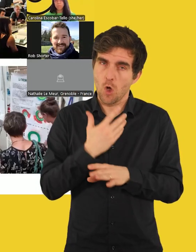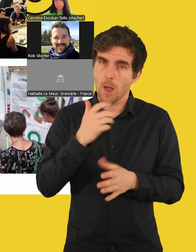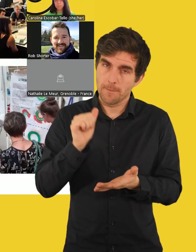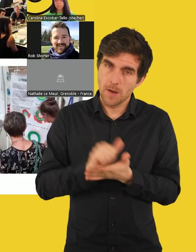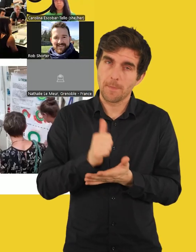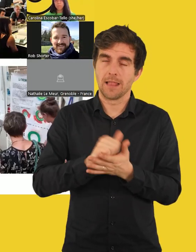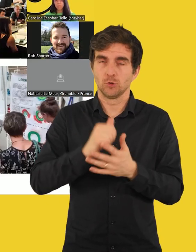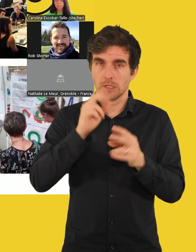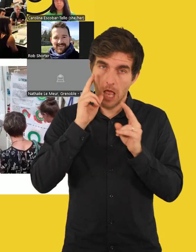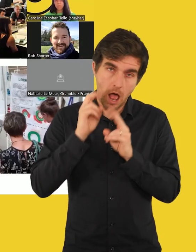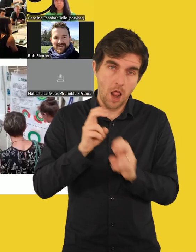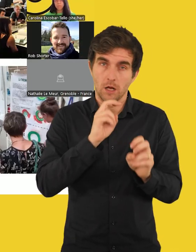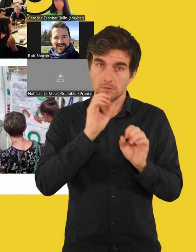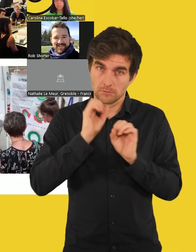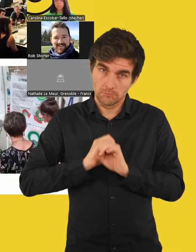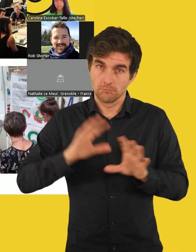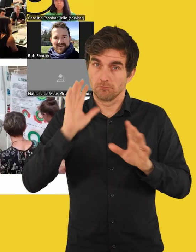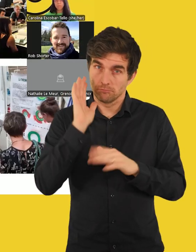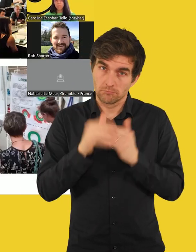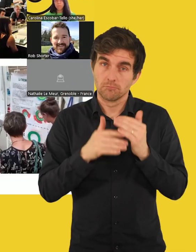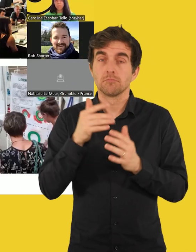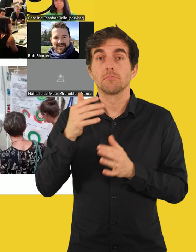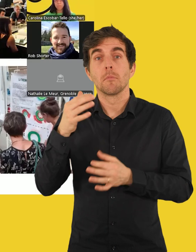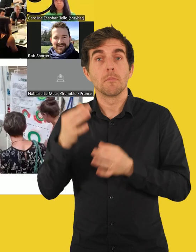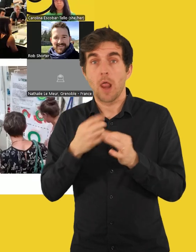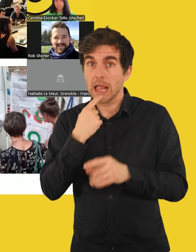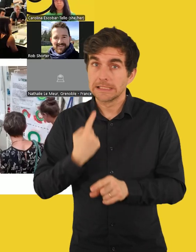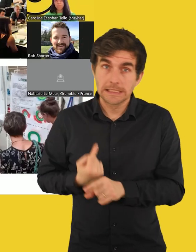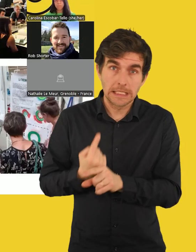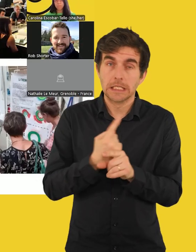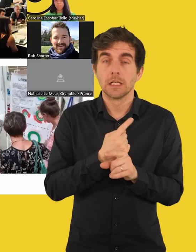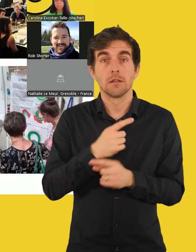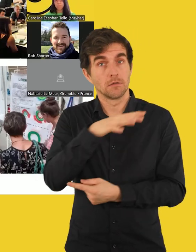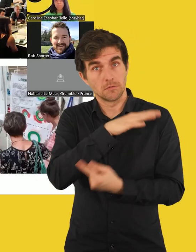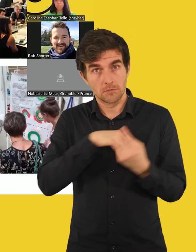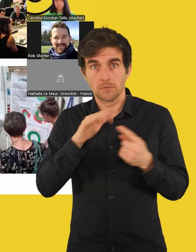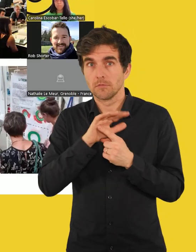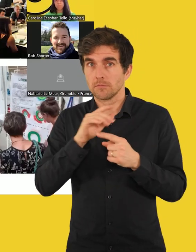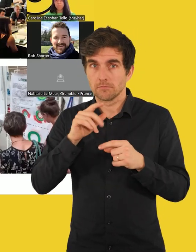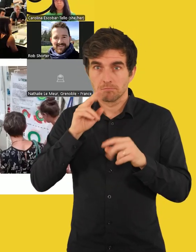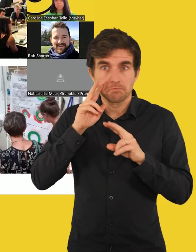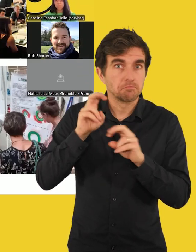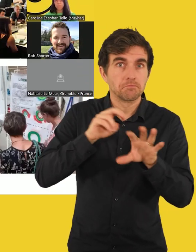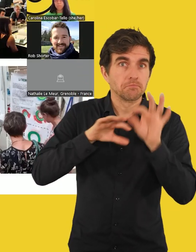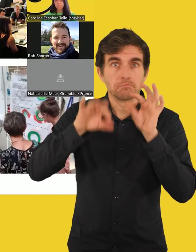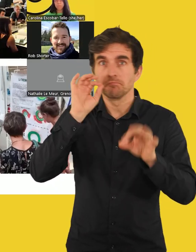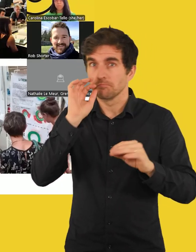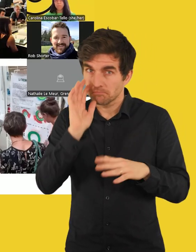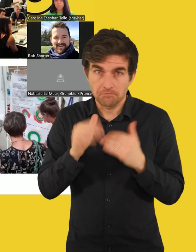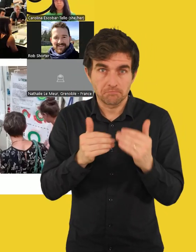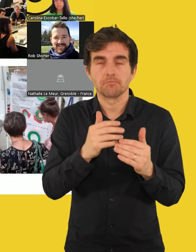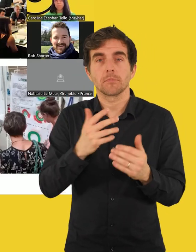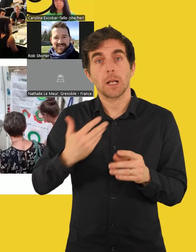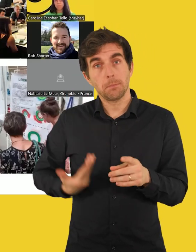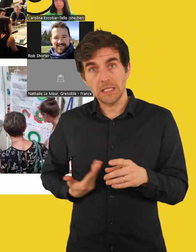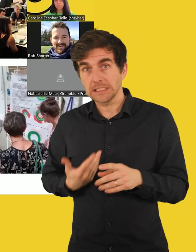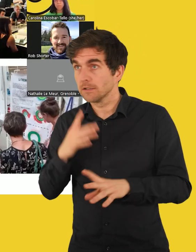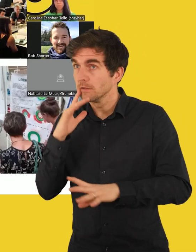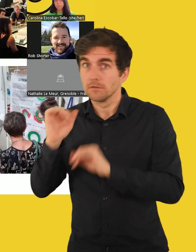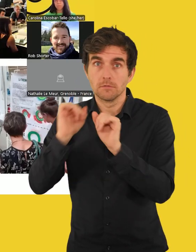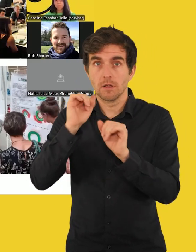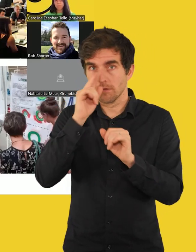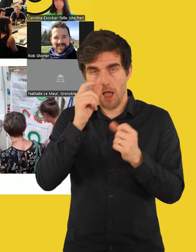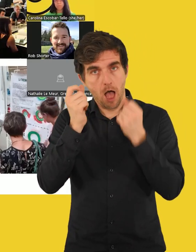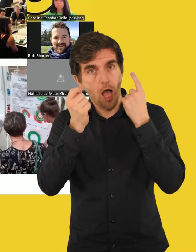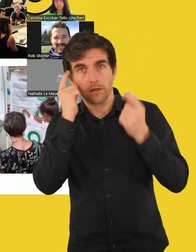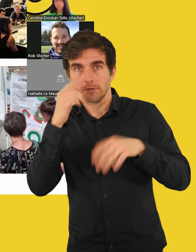the publications, the analyses, the politicians who do speak to this, the councils that do pick this up, the community groups that lead with